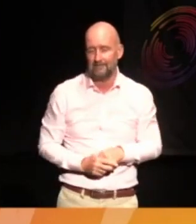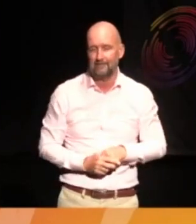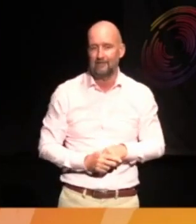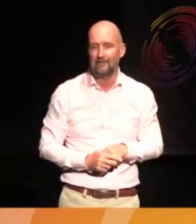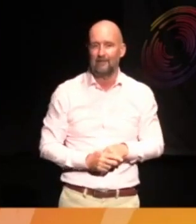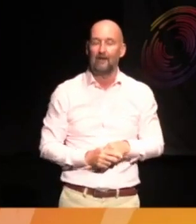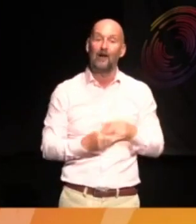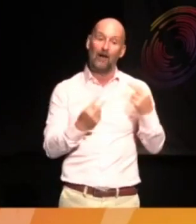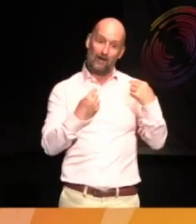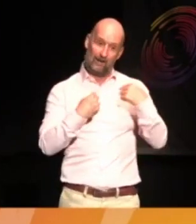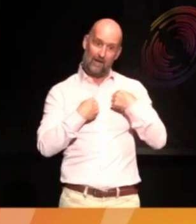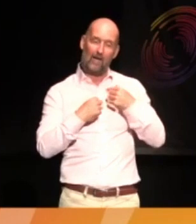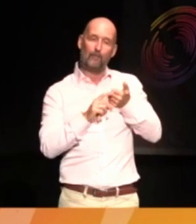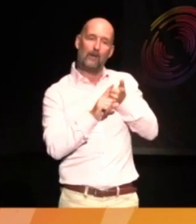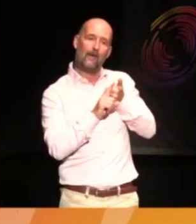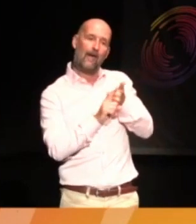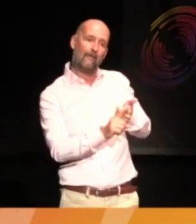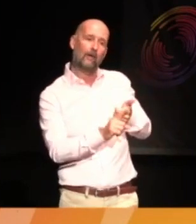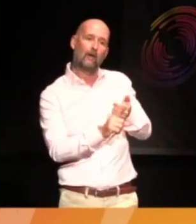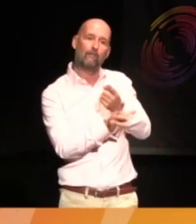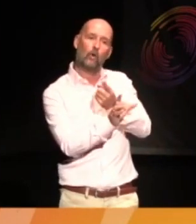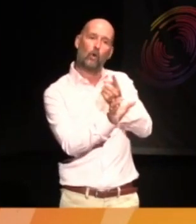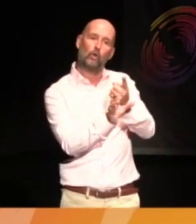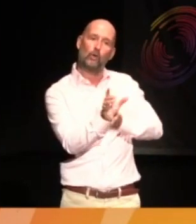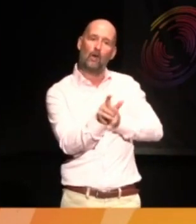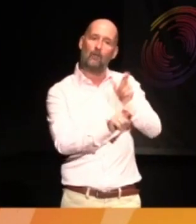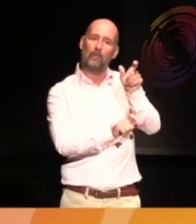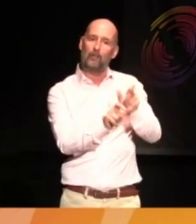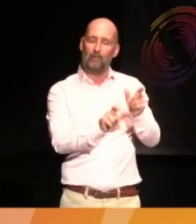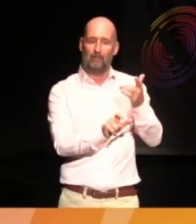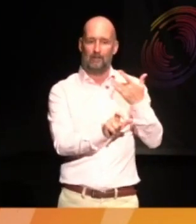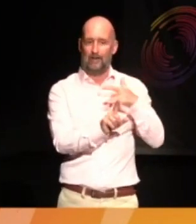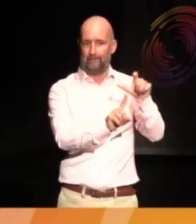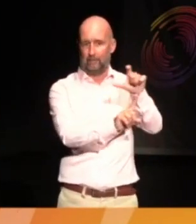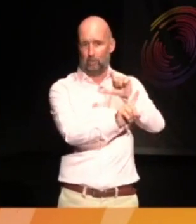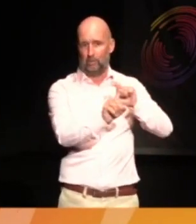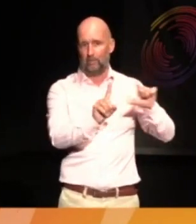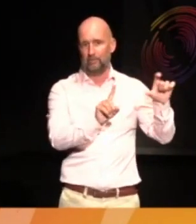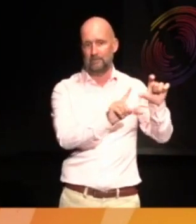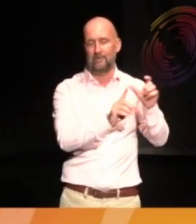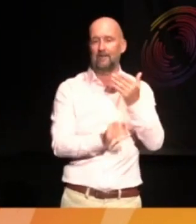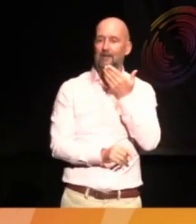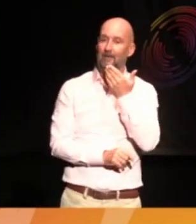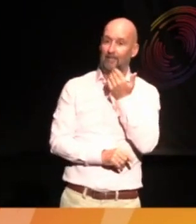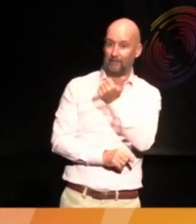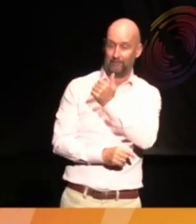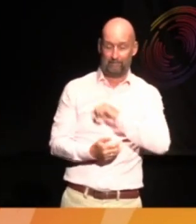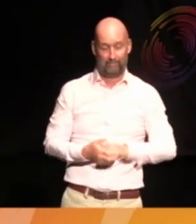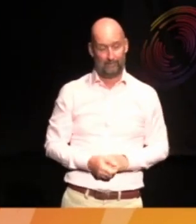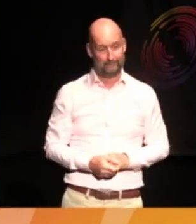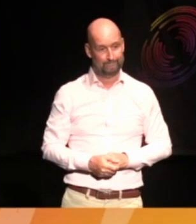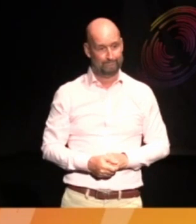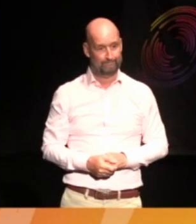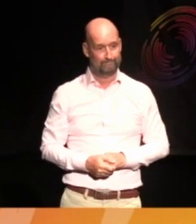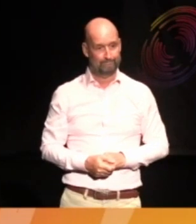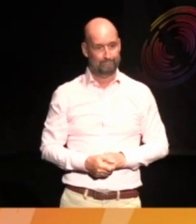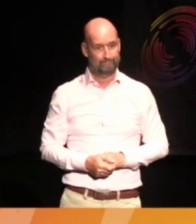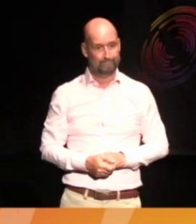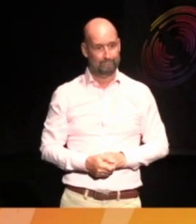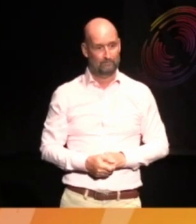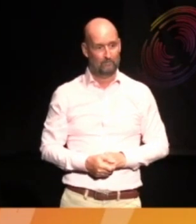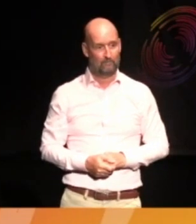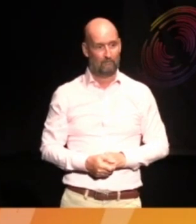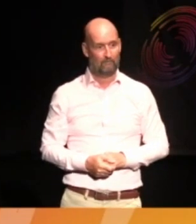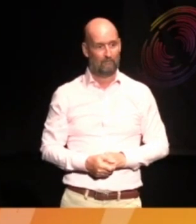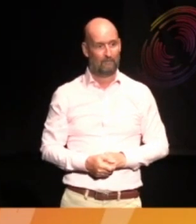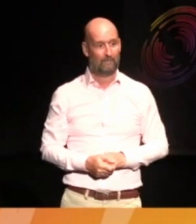see myself as an advocate for young people in the community. Thanks, Nadine. Through the